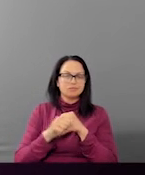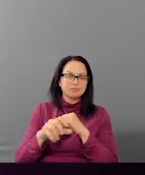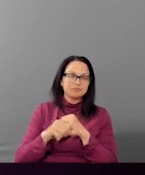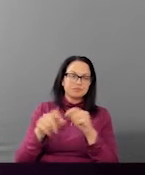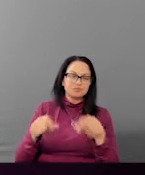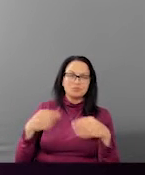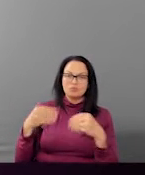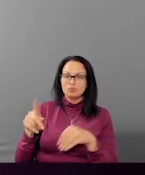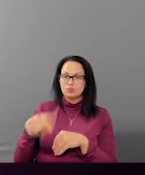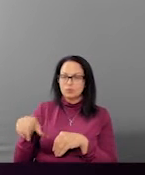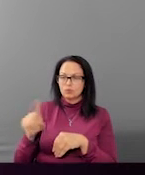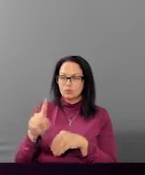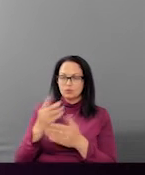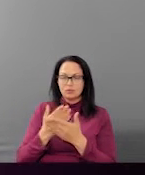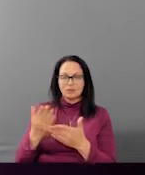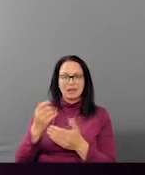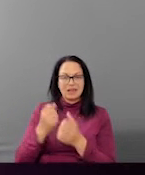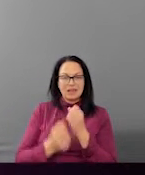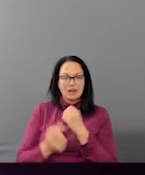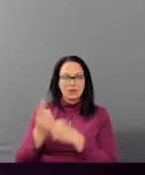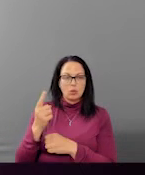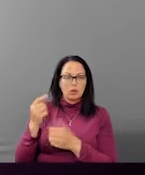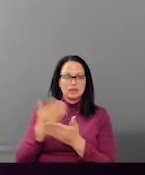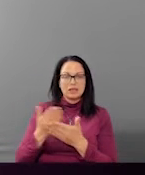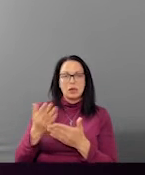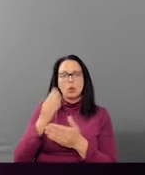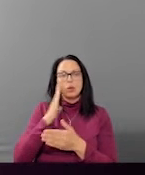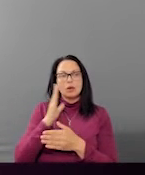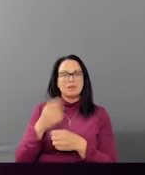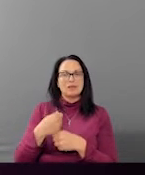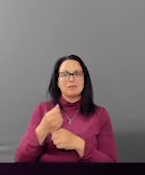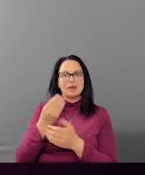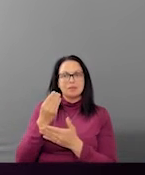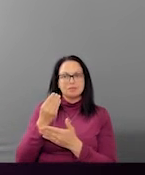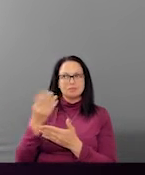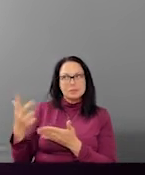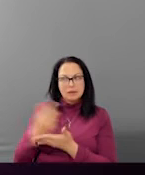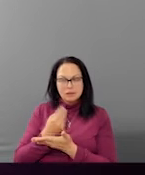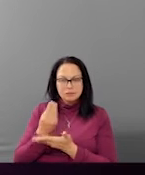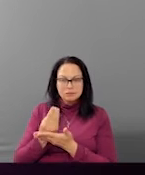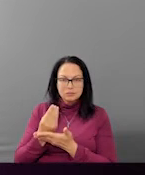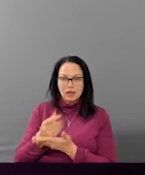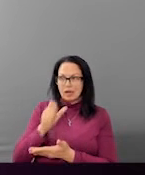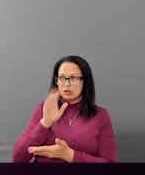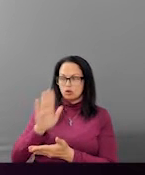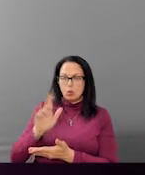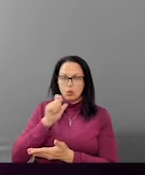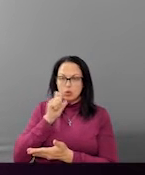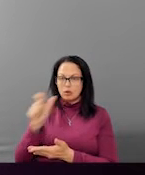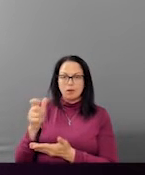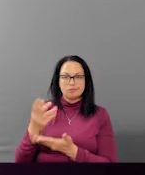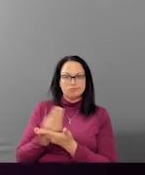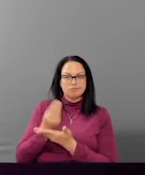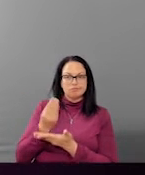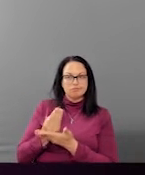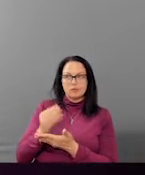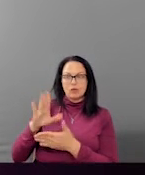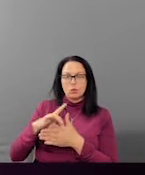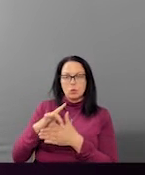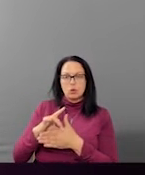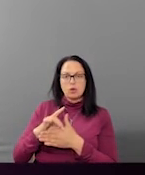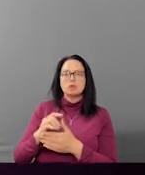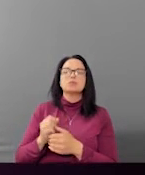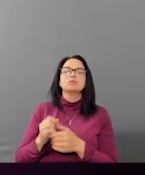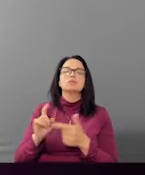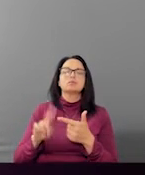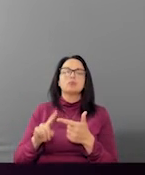you stuff, and everyone in this loop is making money except you off of your data, off of the content that you created. The